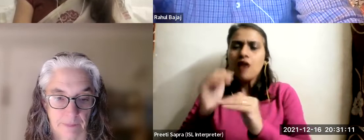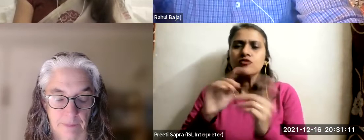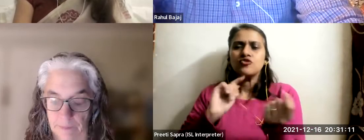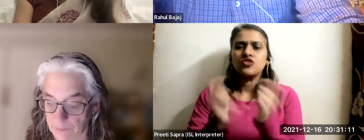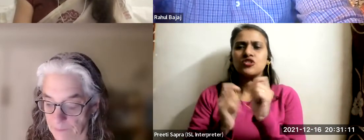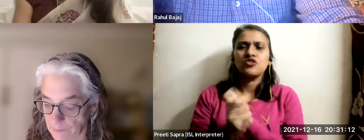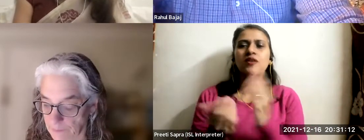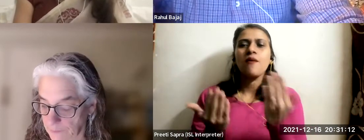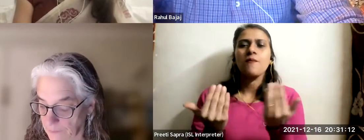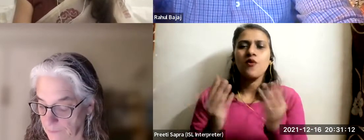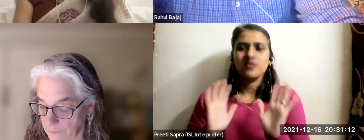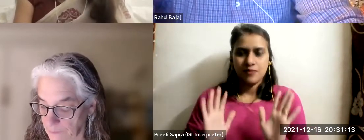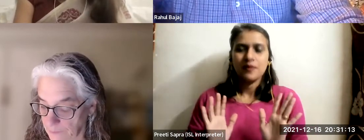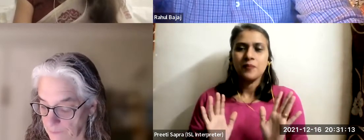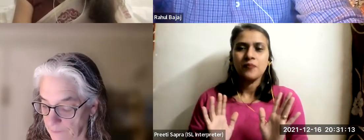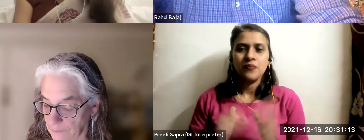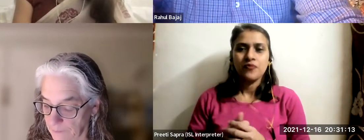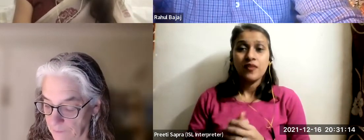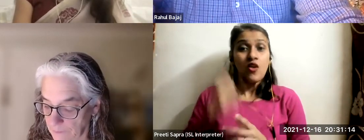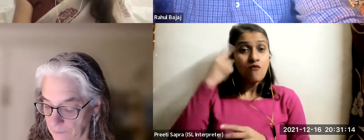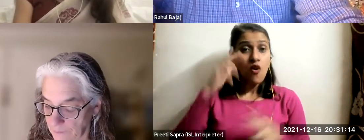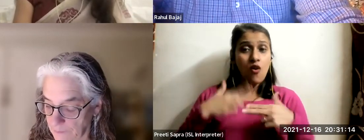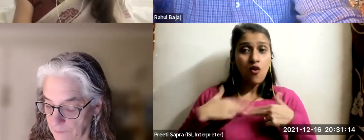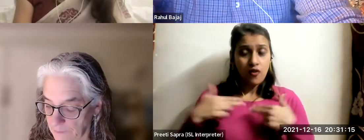happen, right? For lawyers,